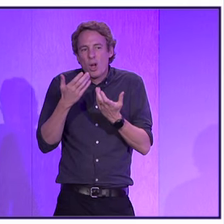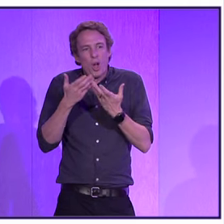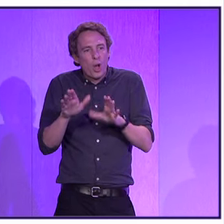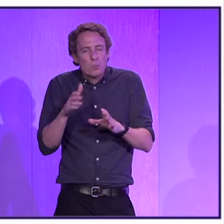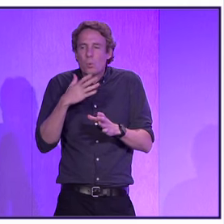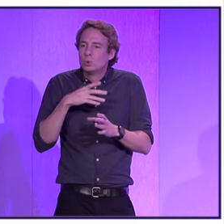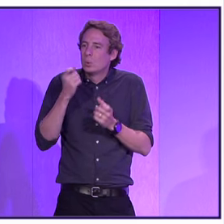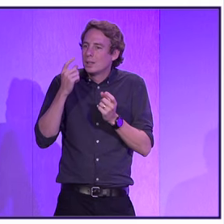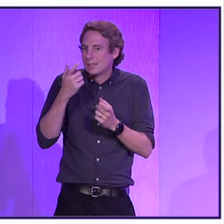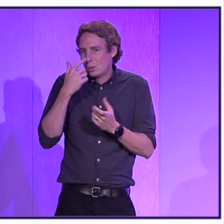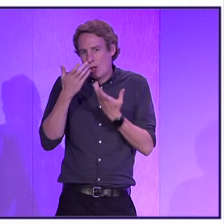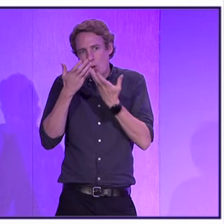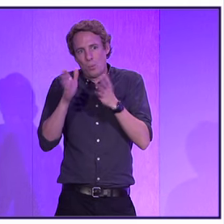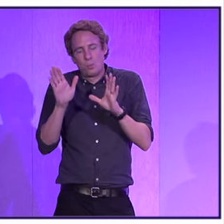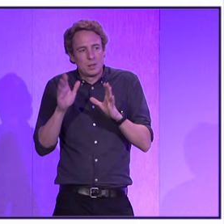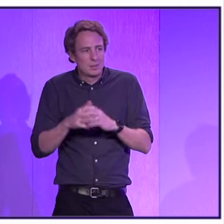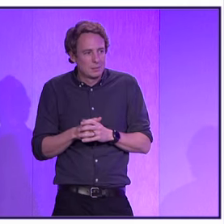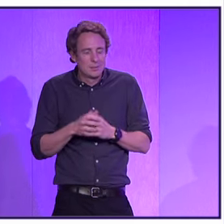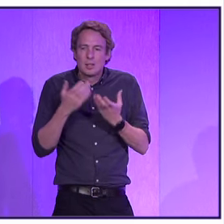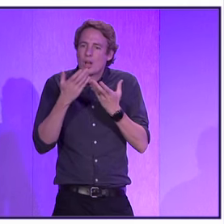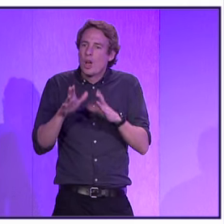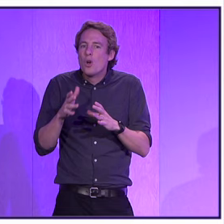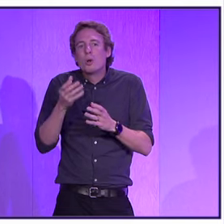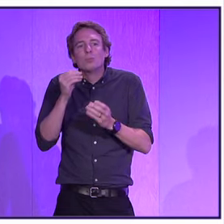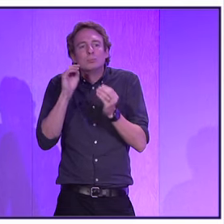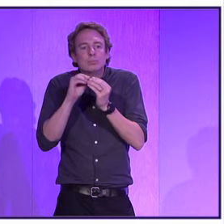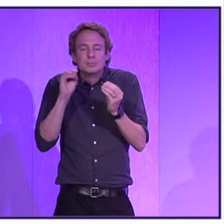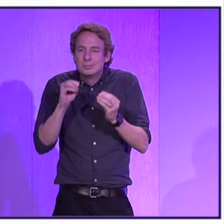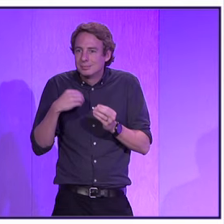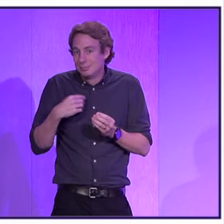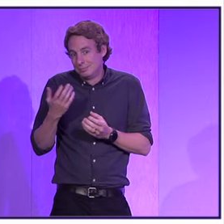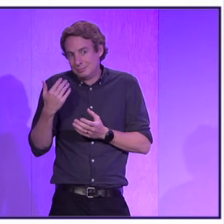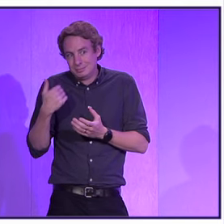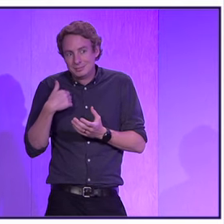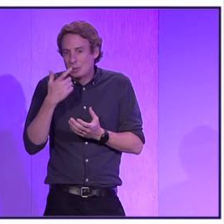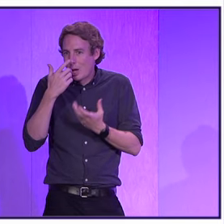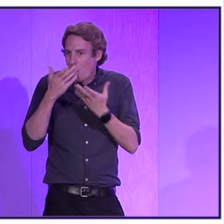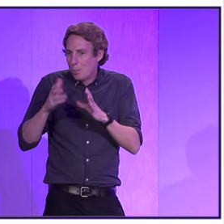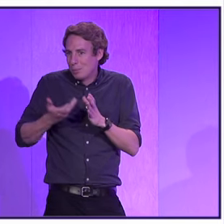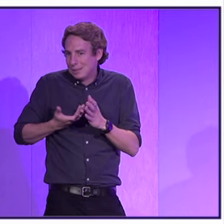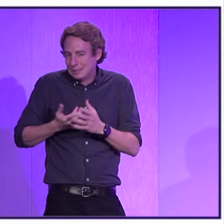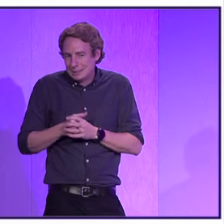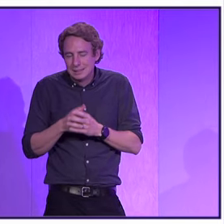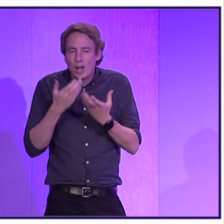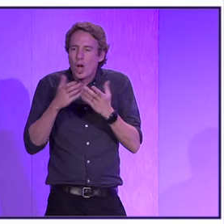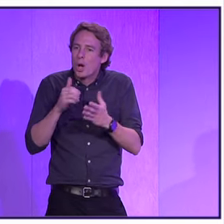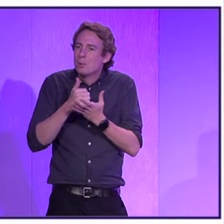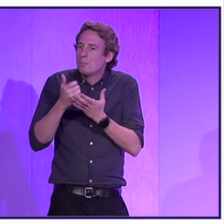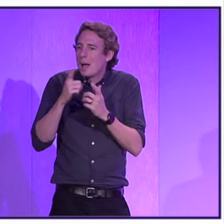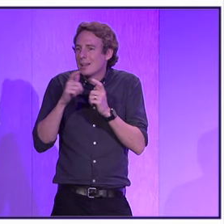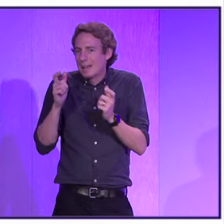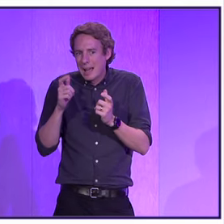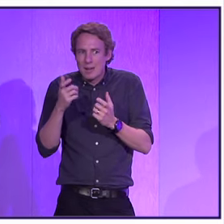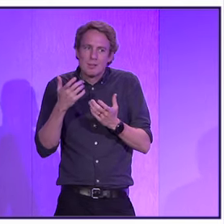a ride. If you want to overstand this, open wide. Open up your fists and welcome a kiss. Get a load of this, open up business. Open up your